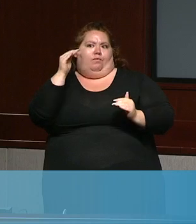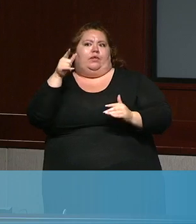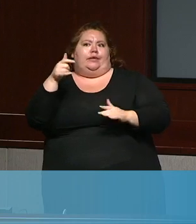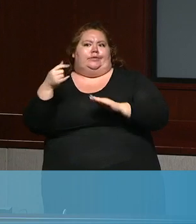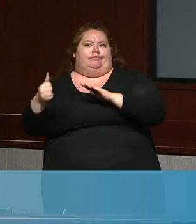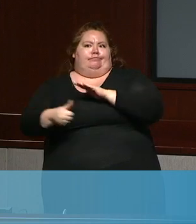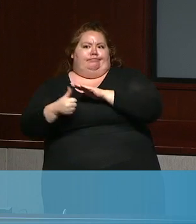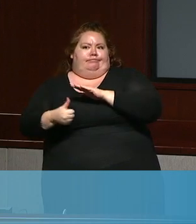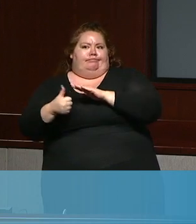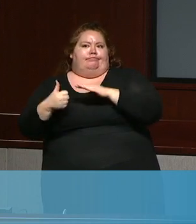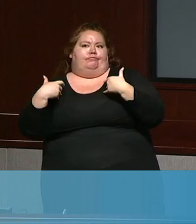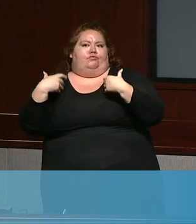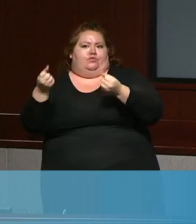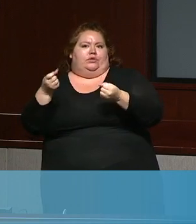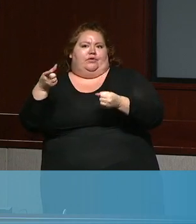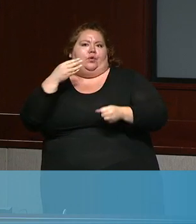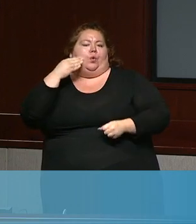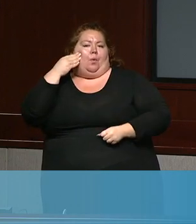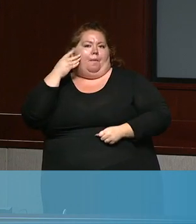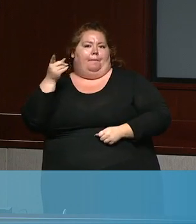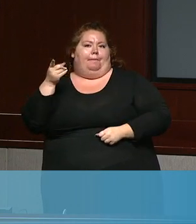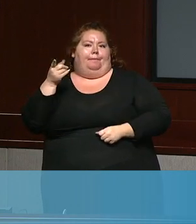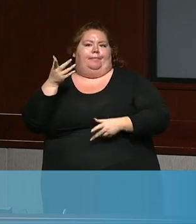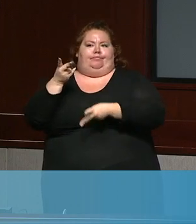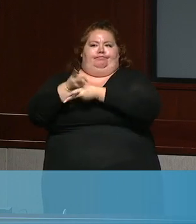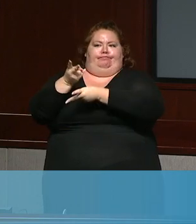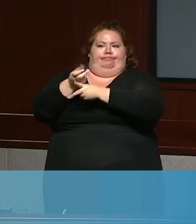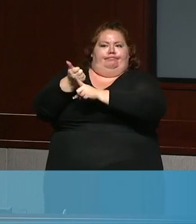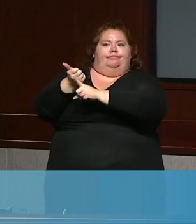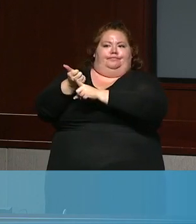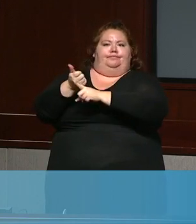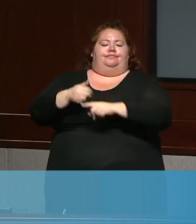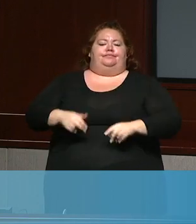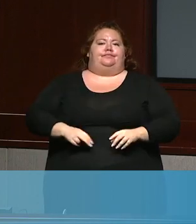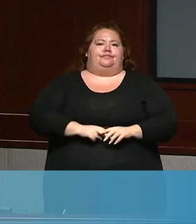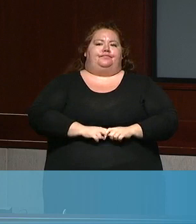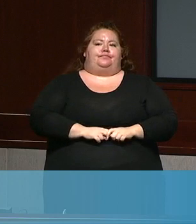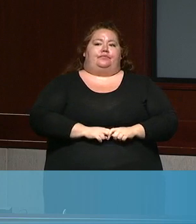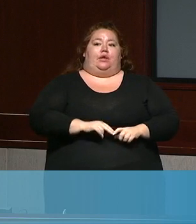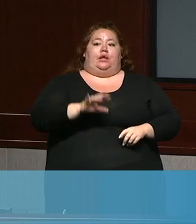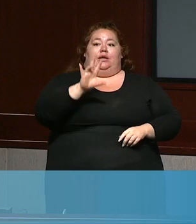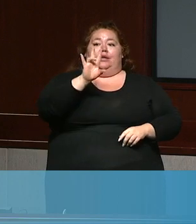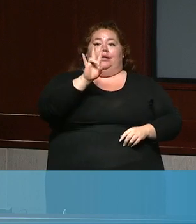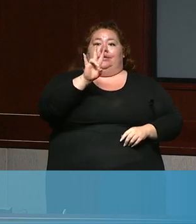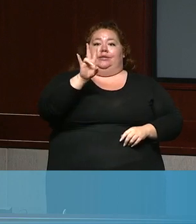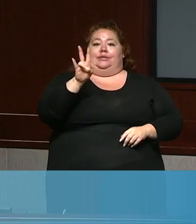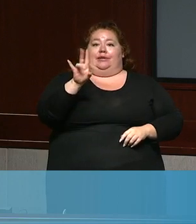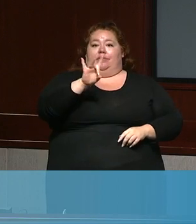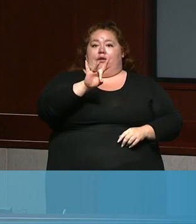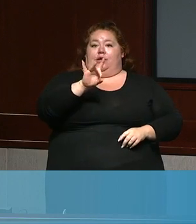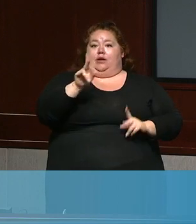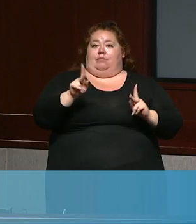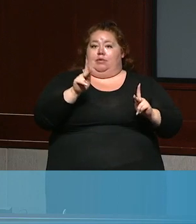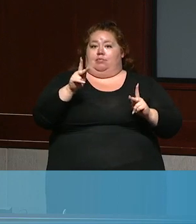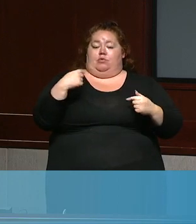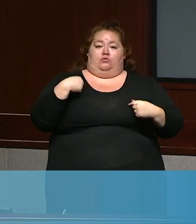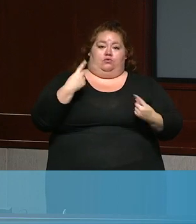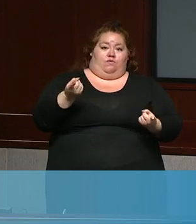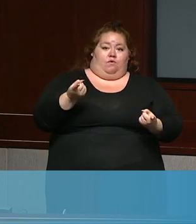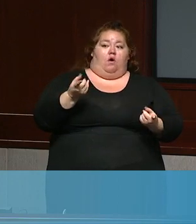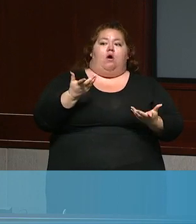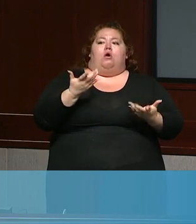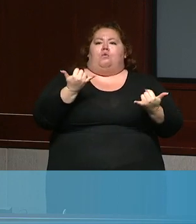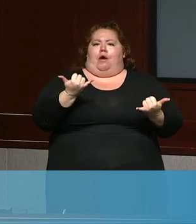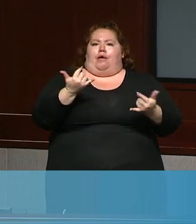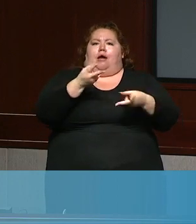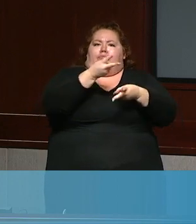and recovering at home, treating their symptoms on their own. 78 people, as of today, are currently receiving some